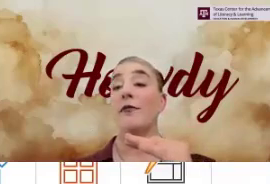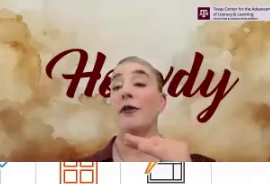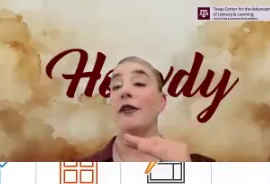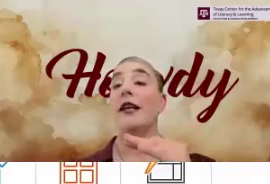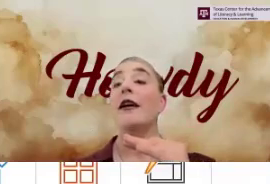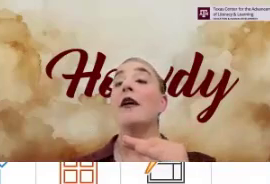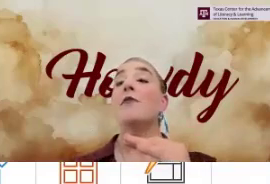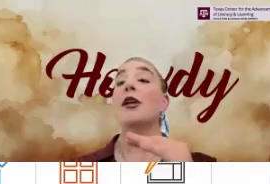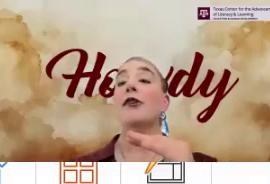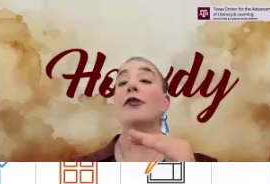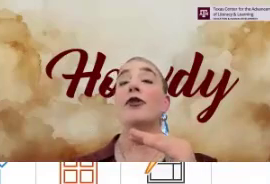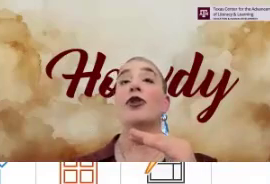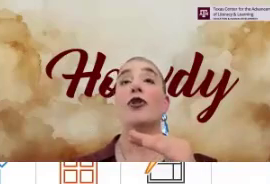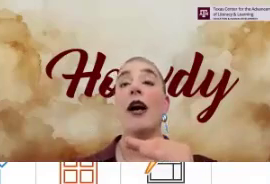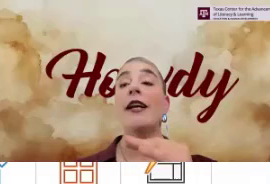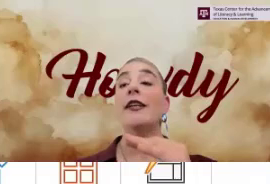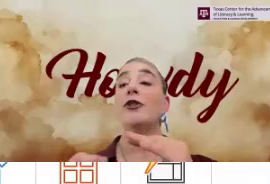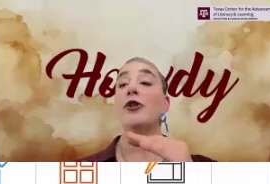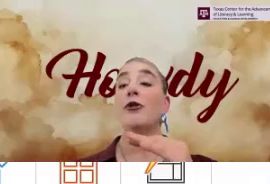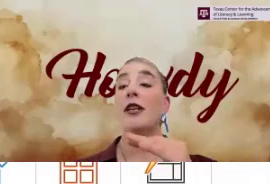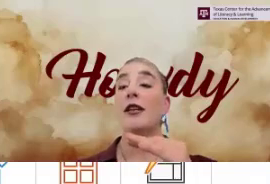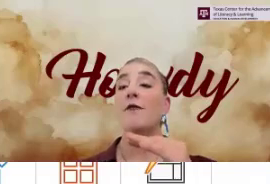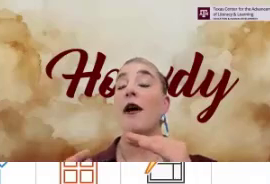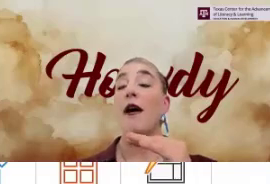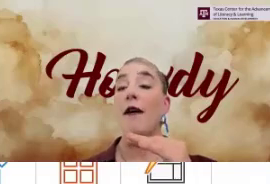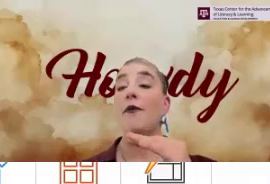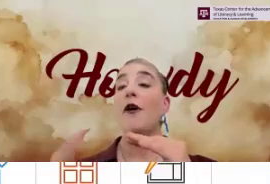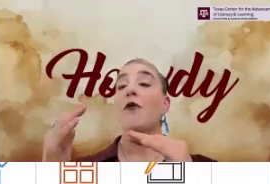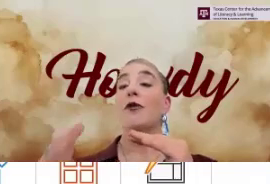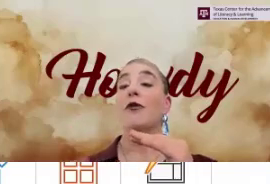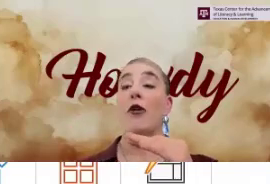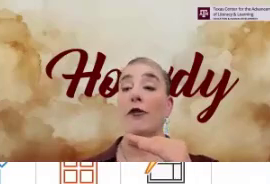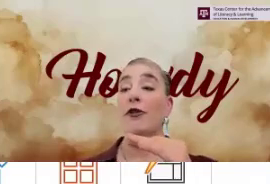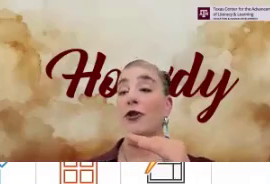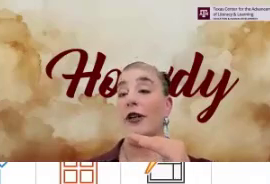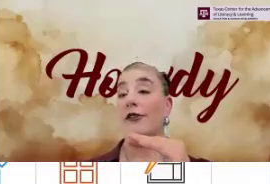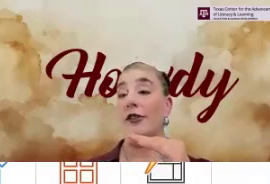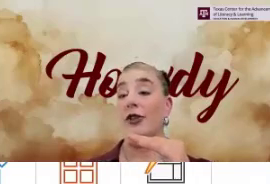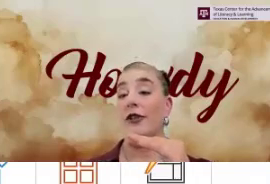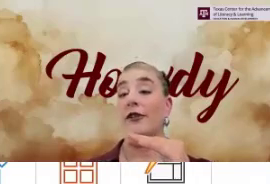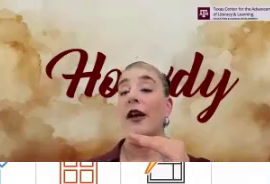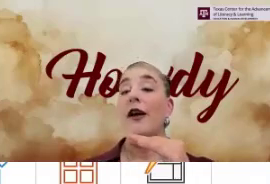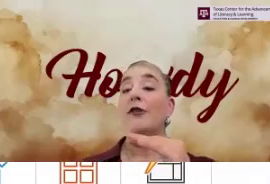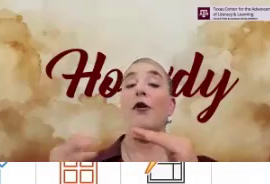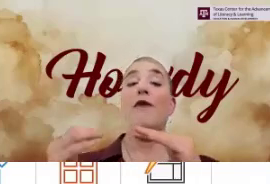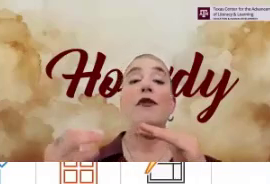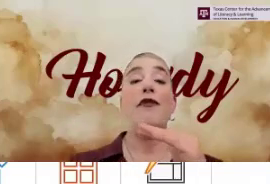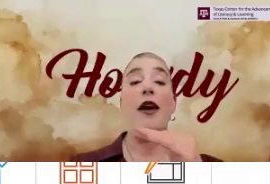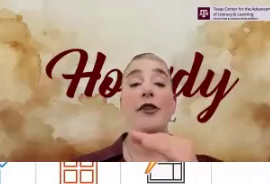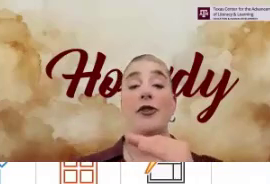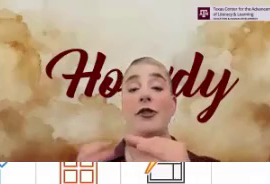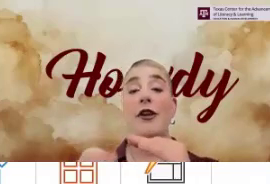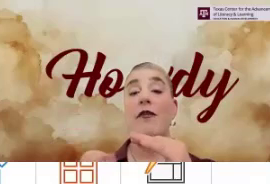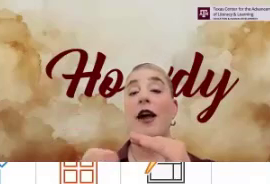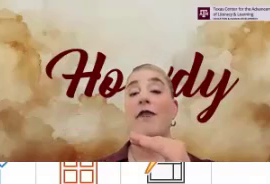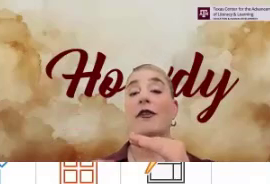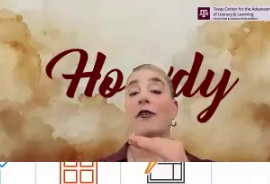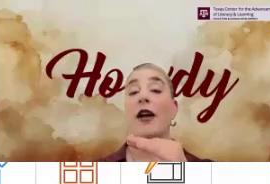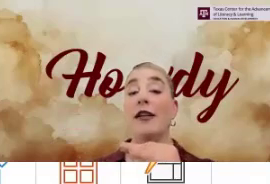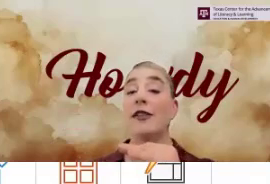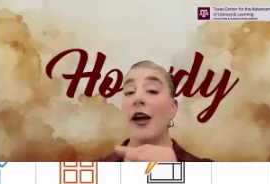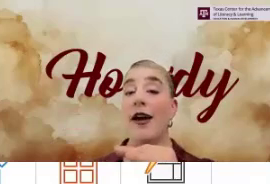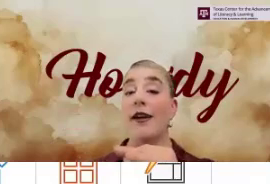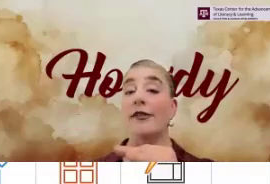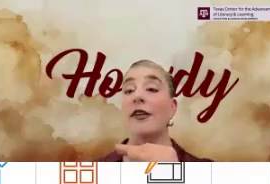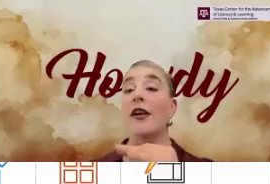with a disability because they're trying to keep up with all the transitions. So if you find yourself